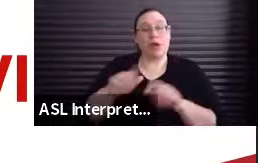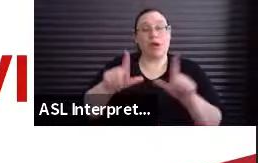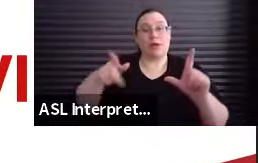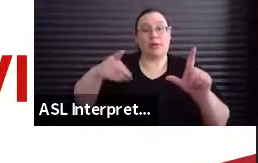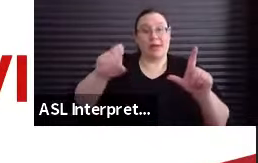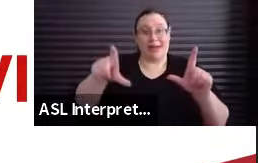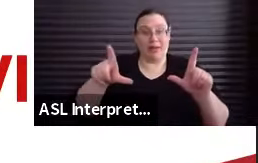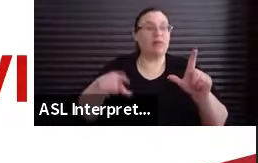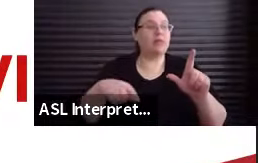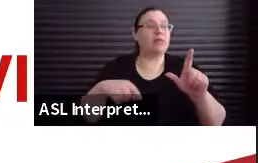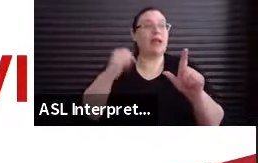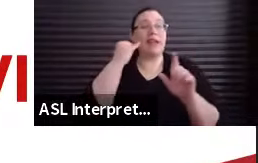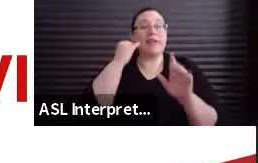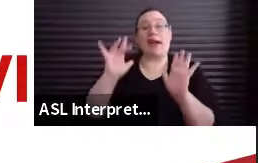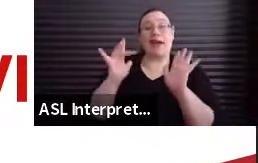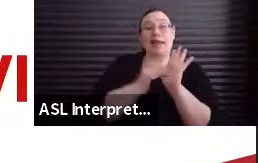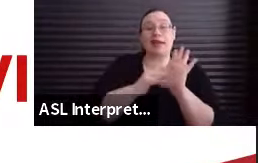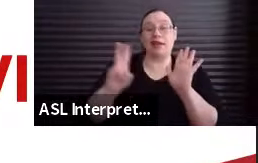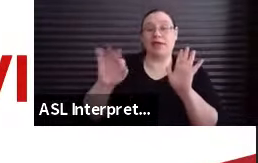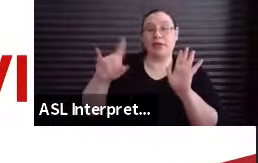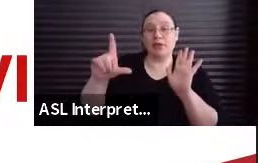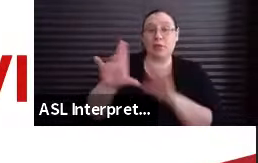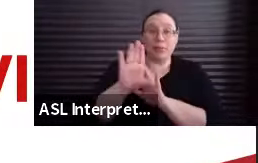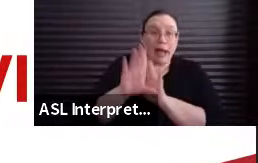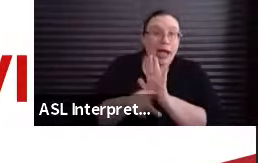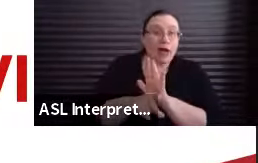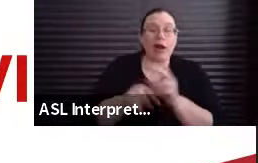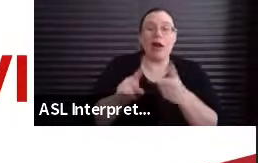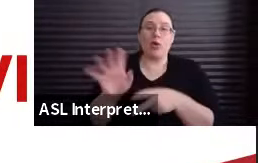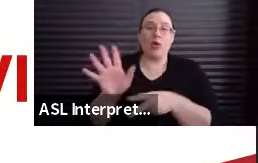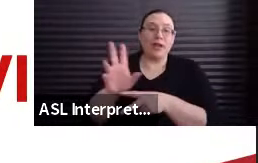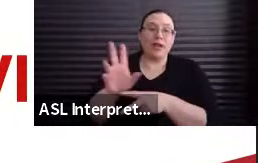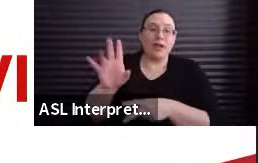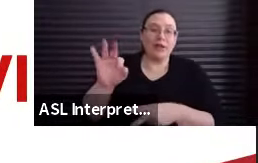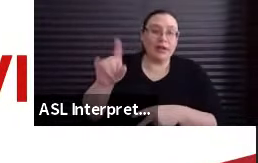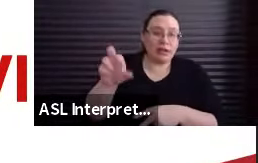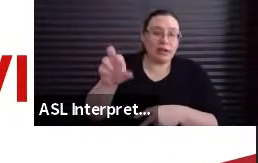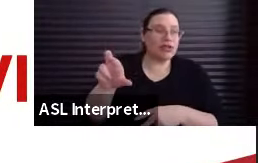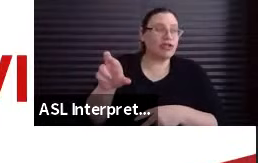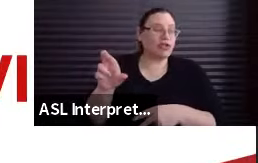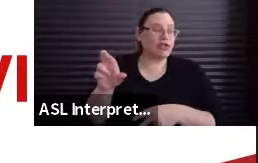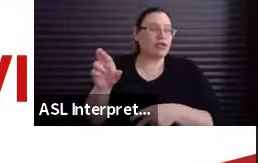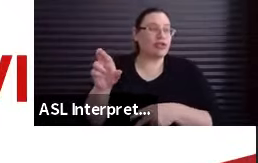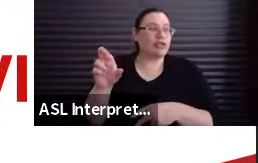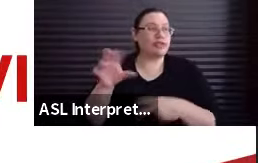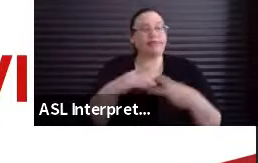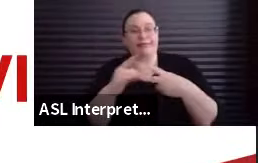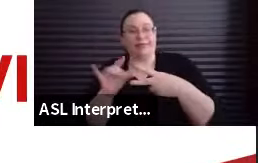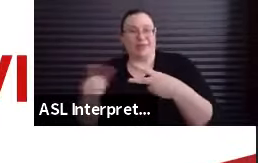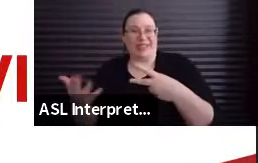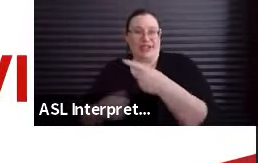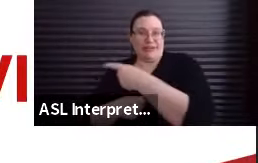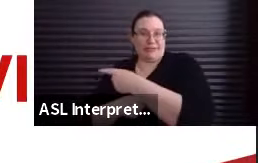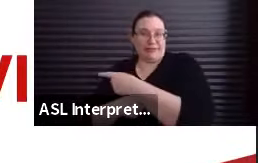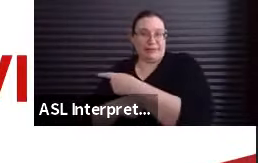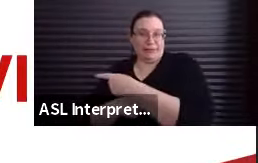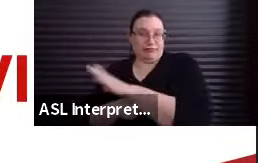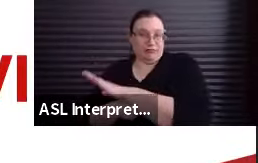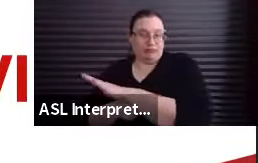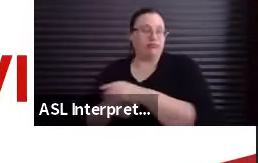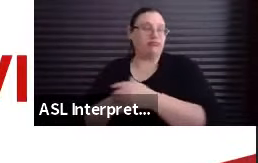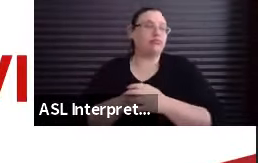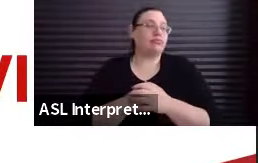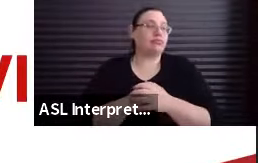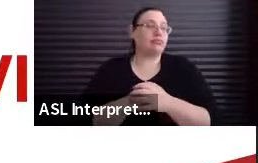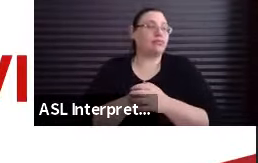I chose virtual background or choose video filter, I'll be taken to this screen here. Okay, and